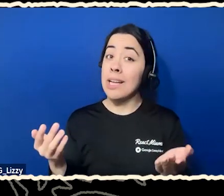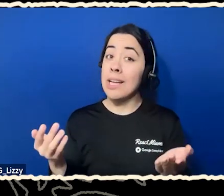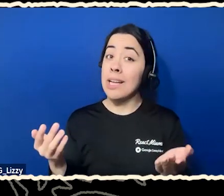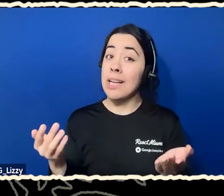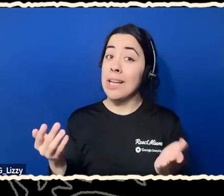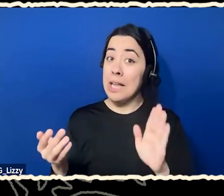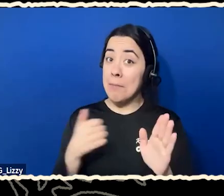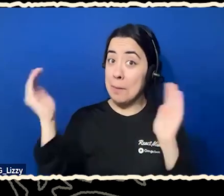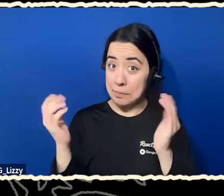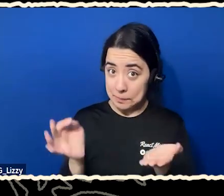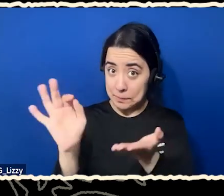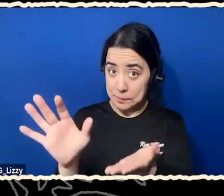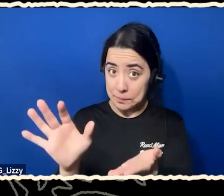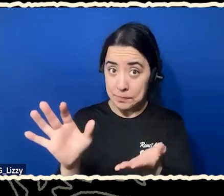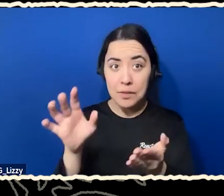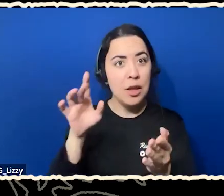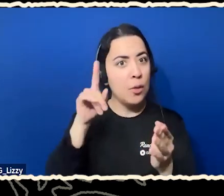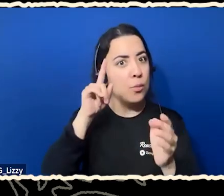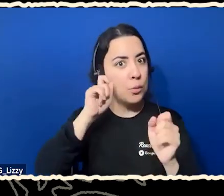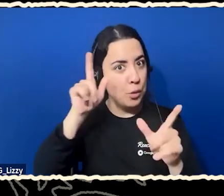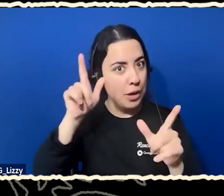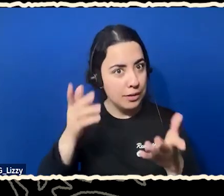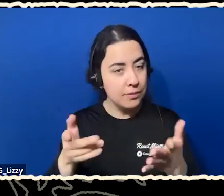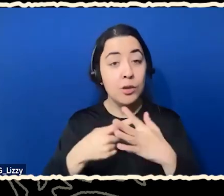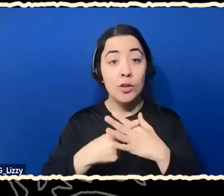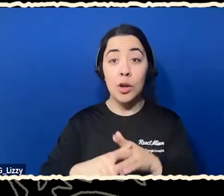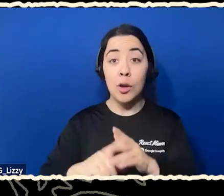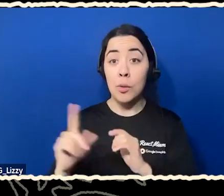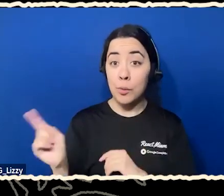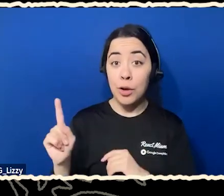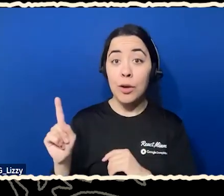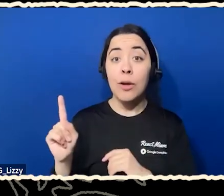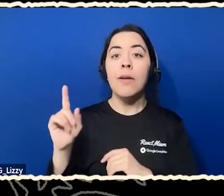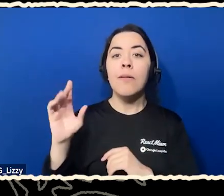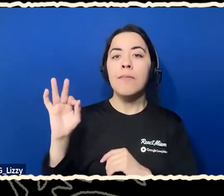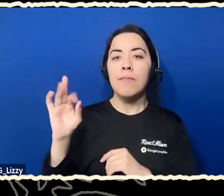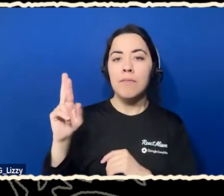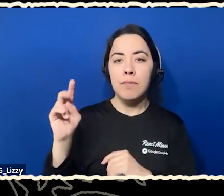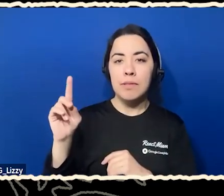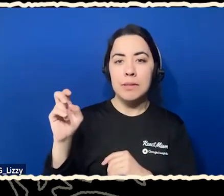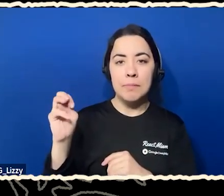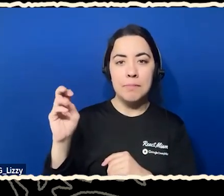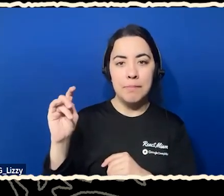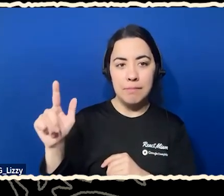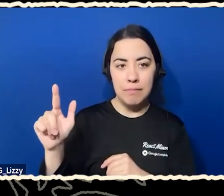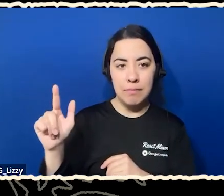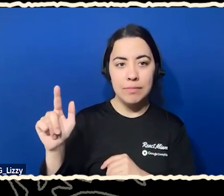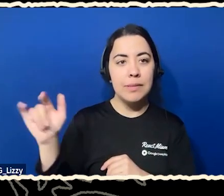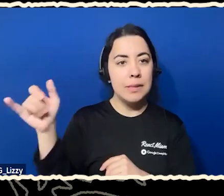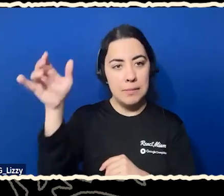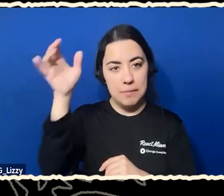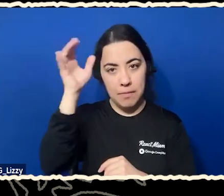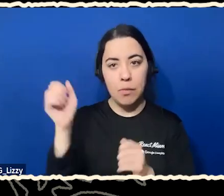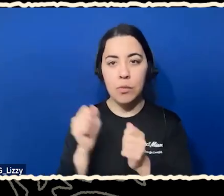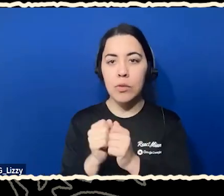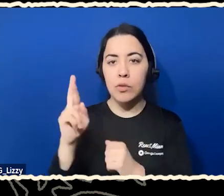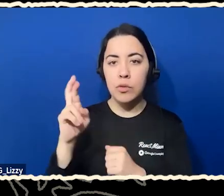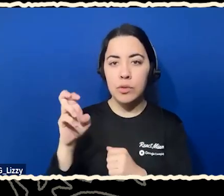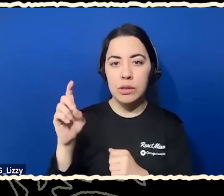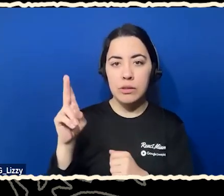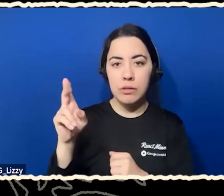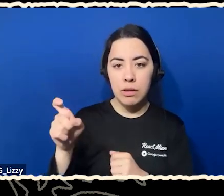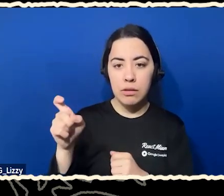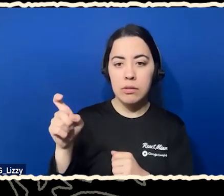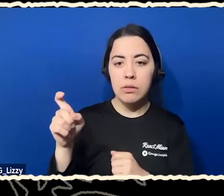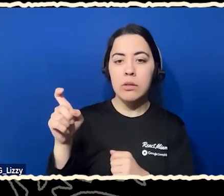one, and this will shock you. Start with the fundamentals. We had the exact same issue with Redux Toolkit. Redux has always